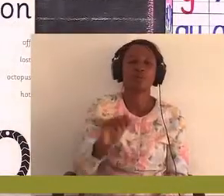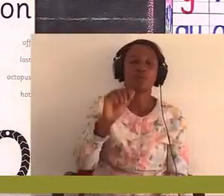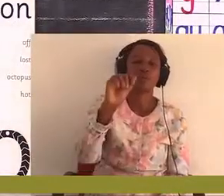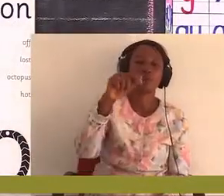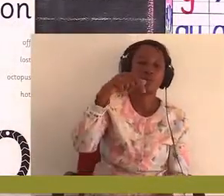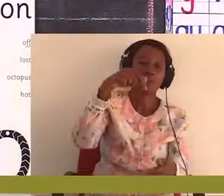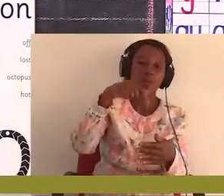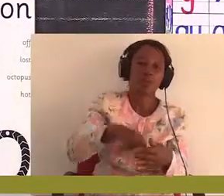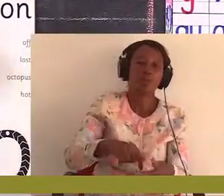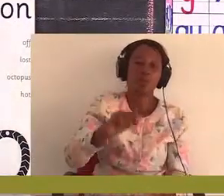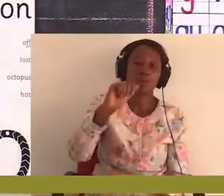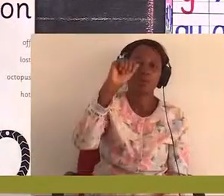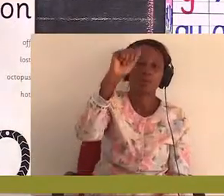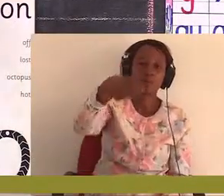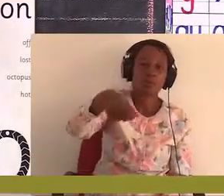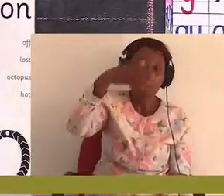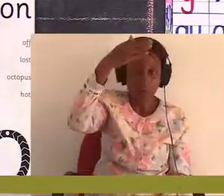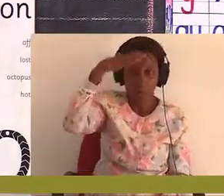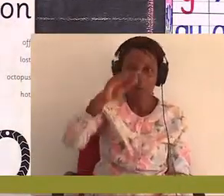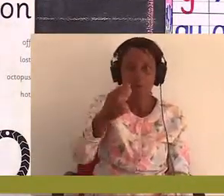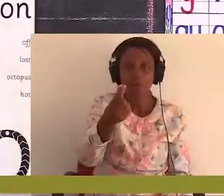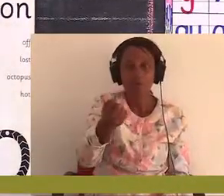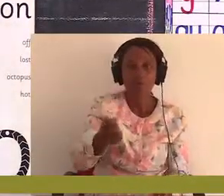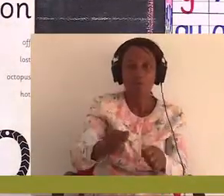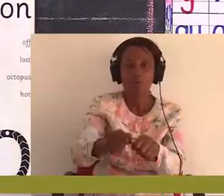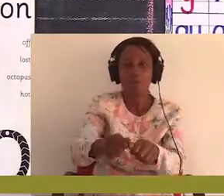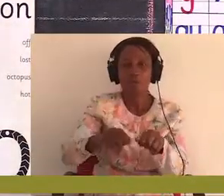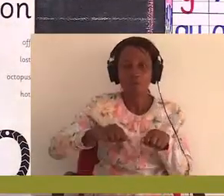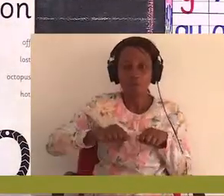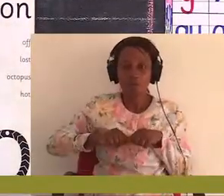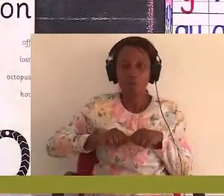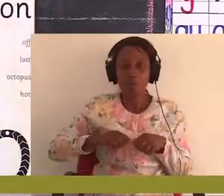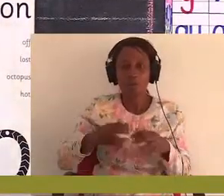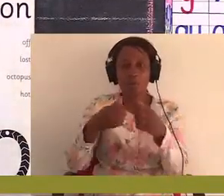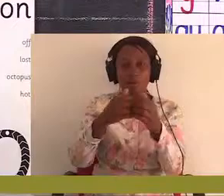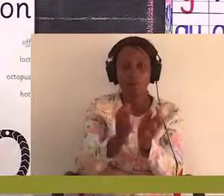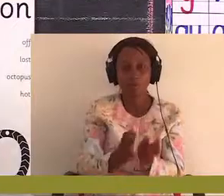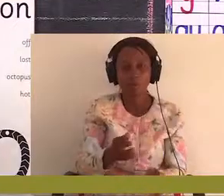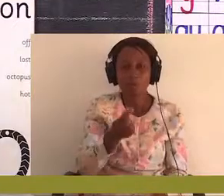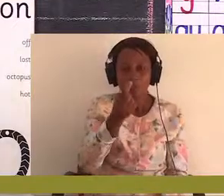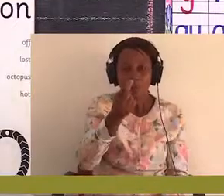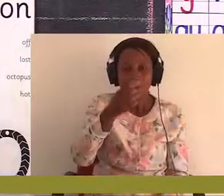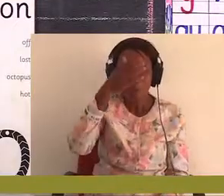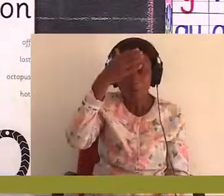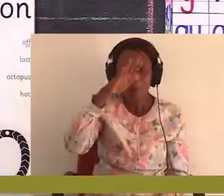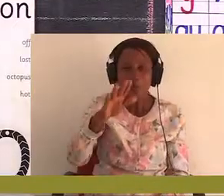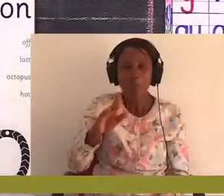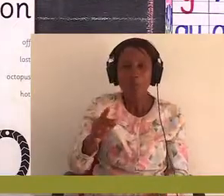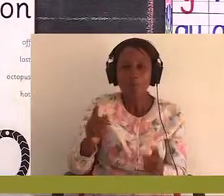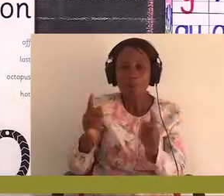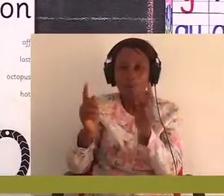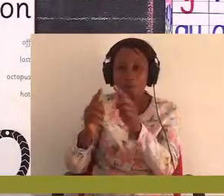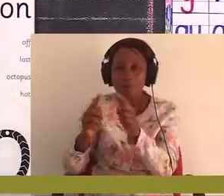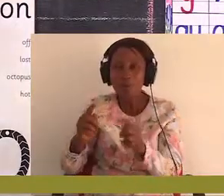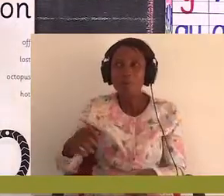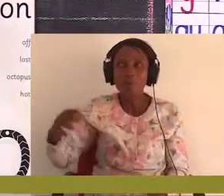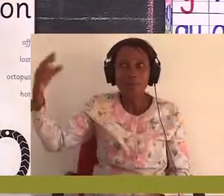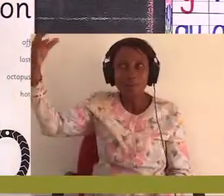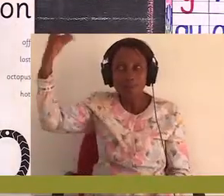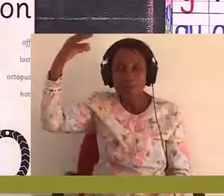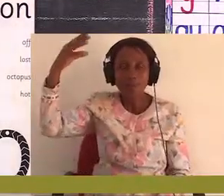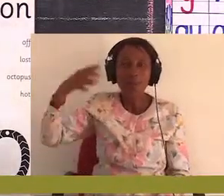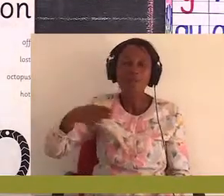In his new bedroom, the little boy can reach the light